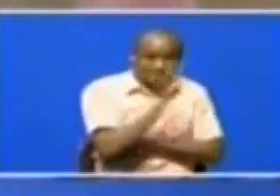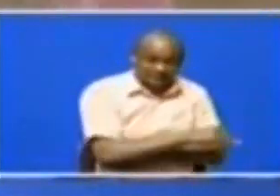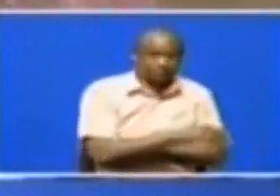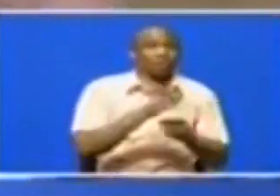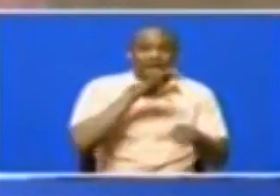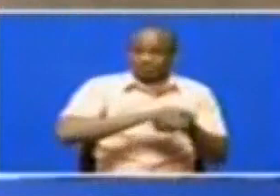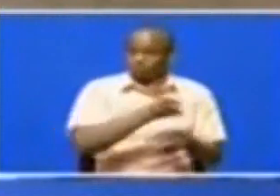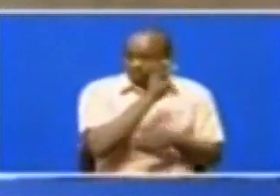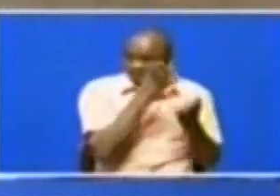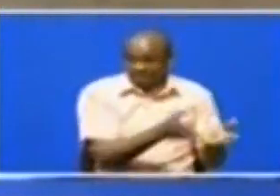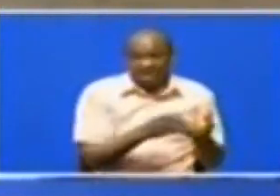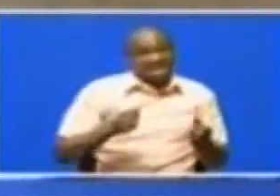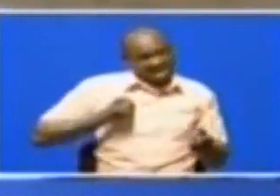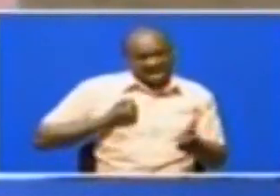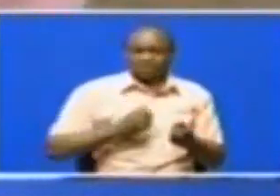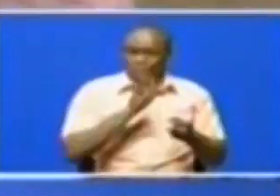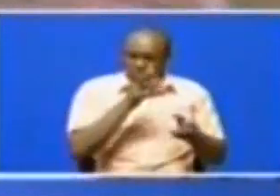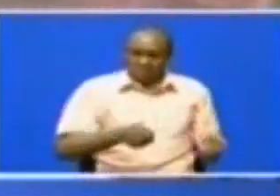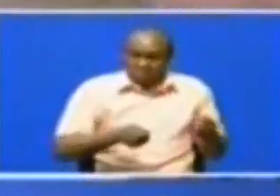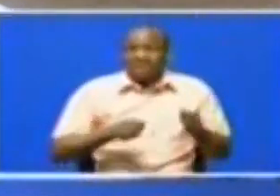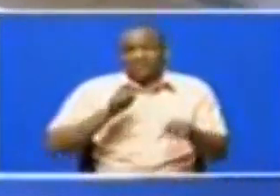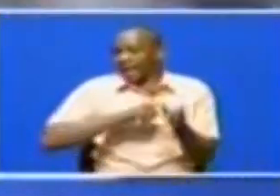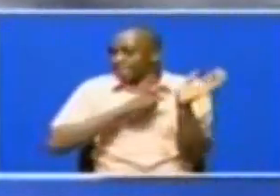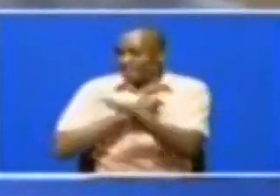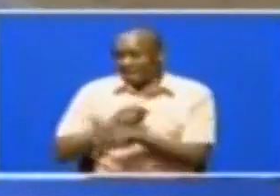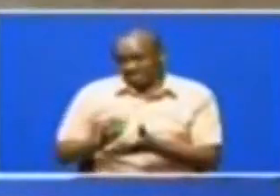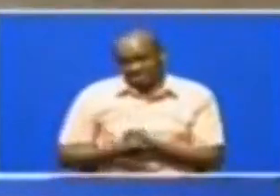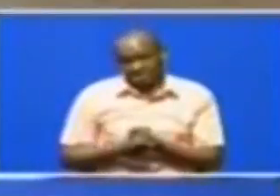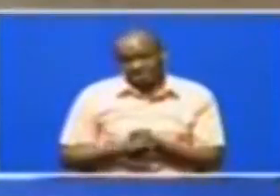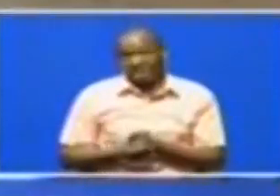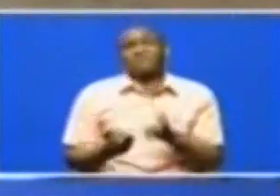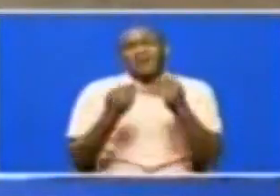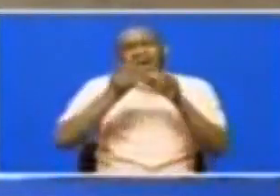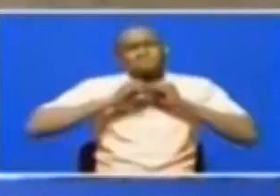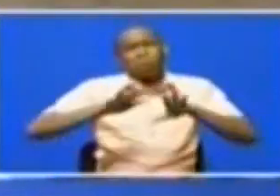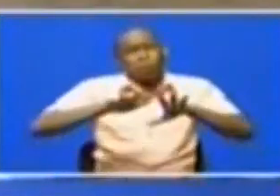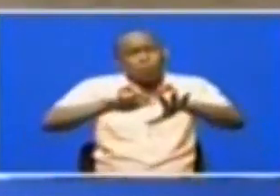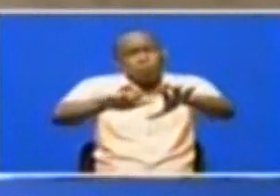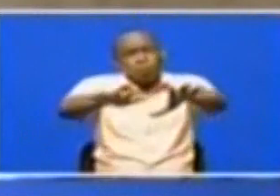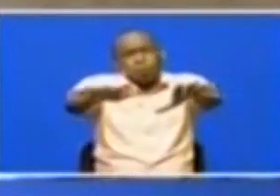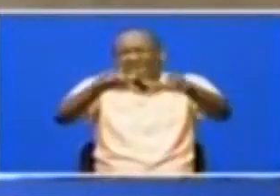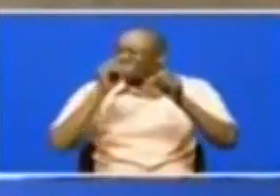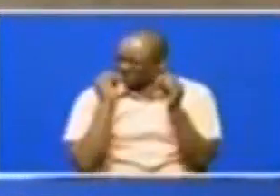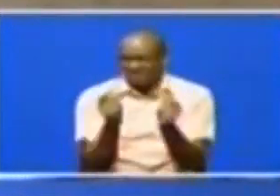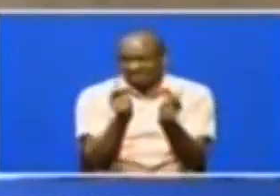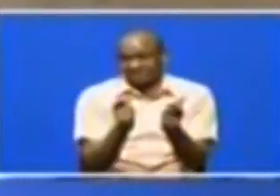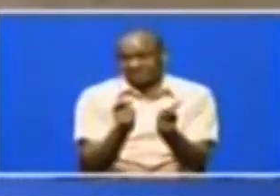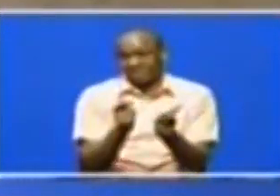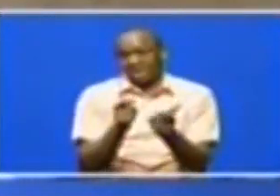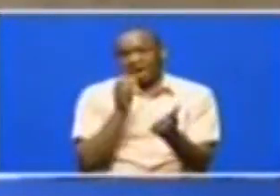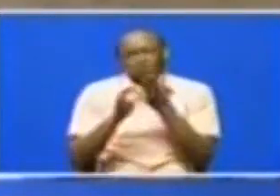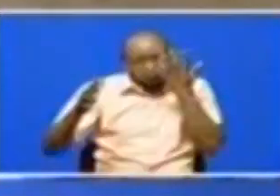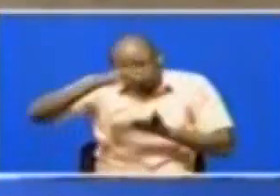get water. Girls had water. When we came back, the fire had spread so much. There was too